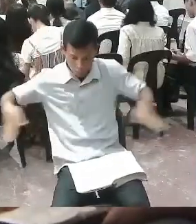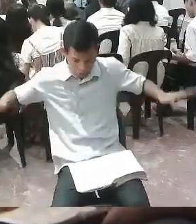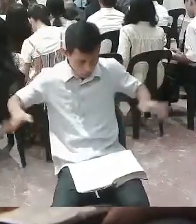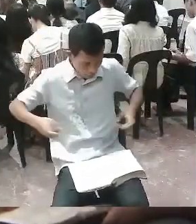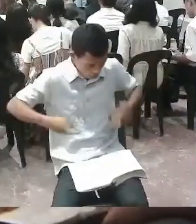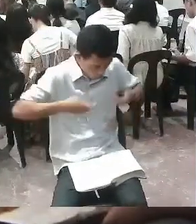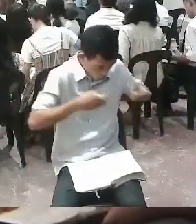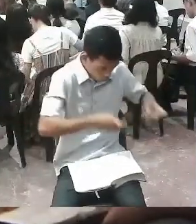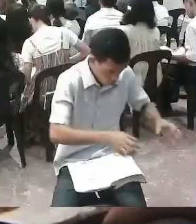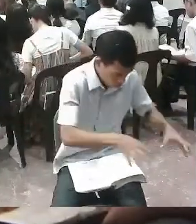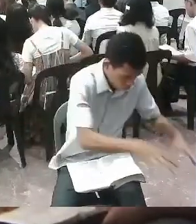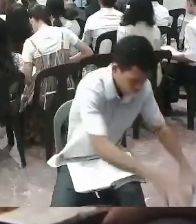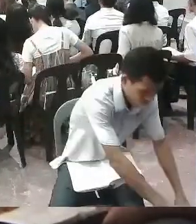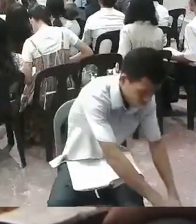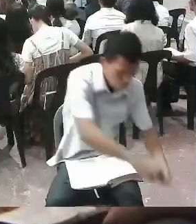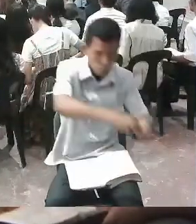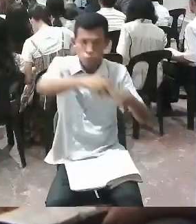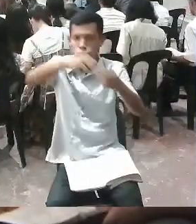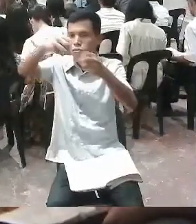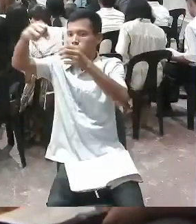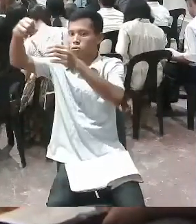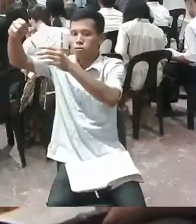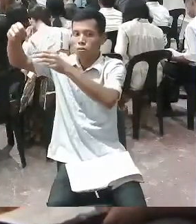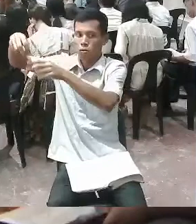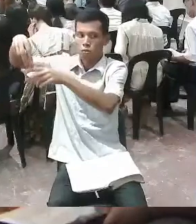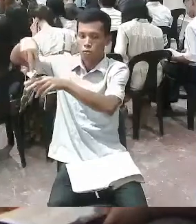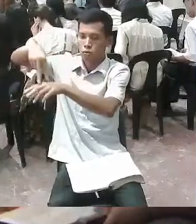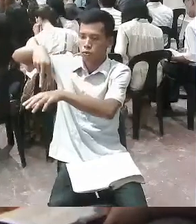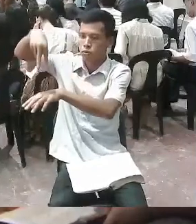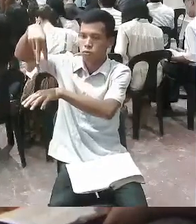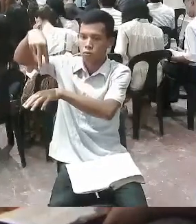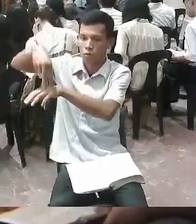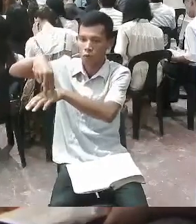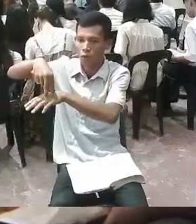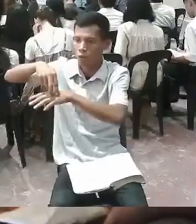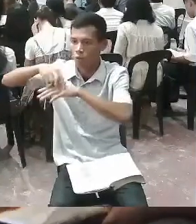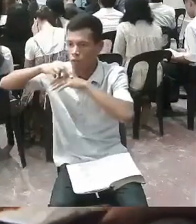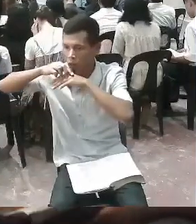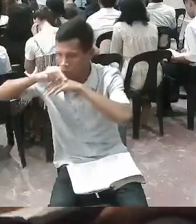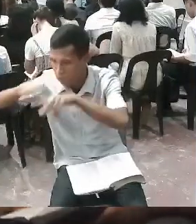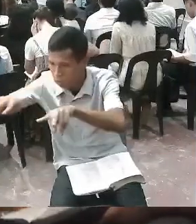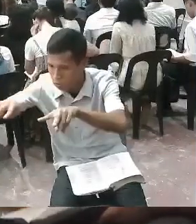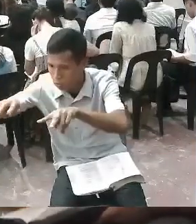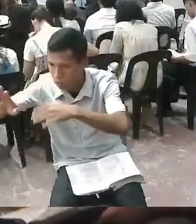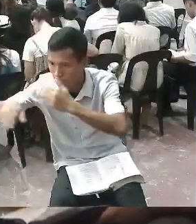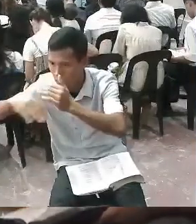a view of heaven. And this is what he saw.